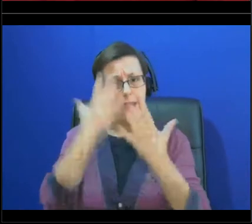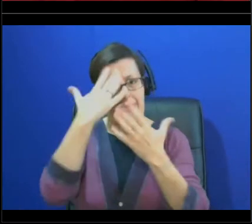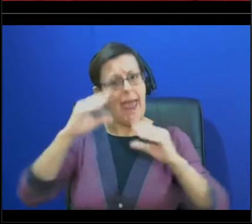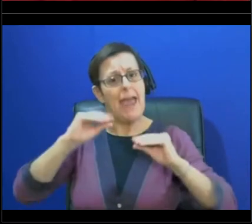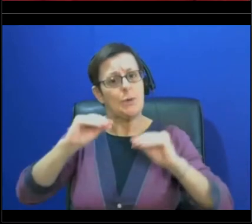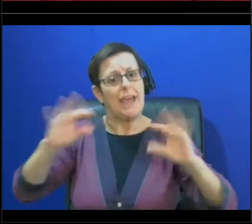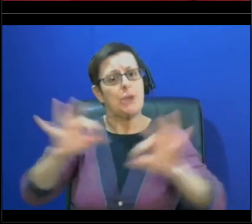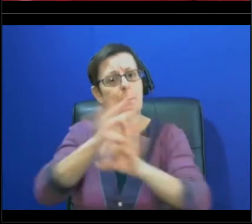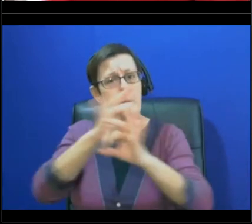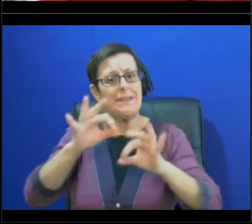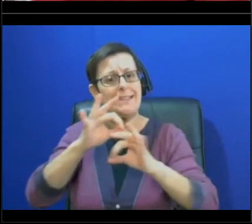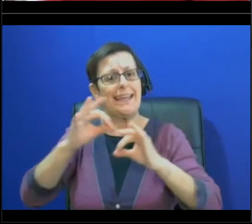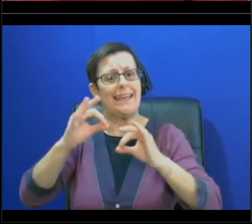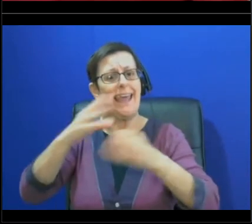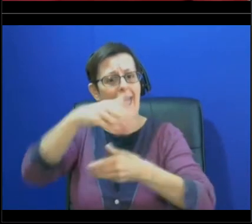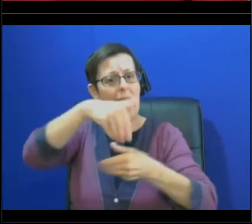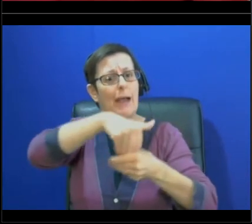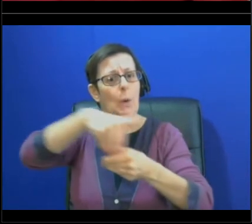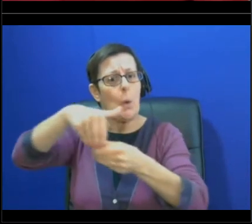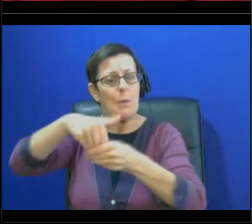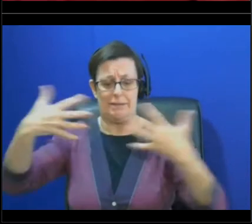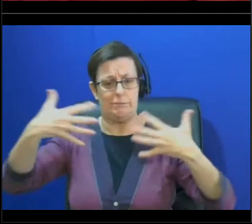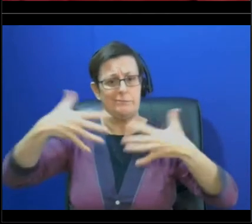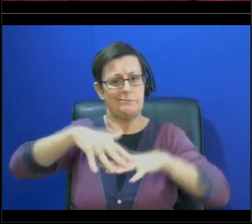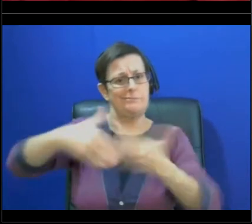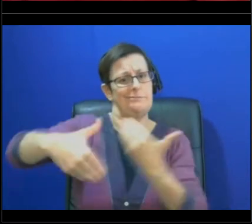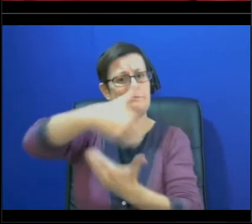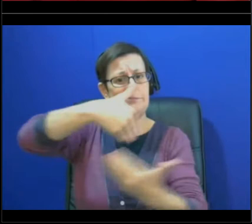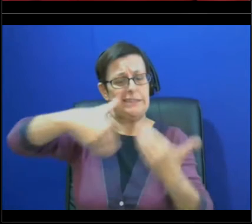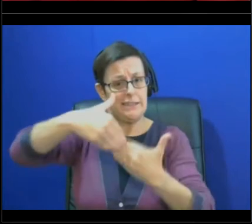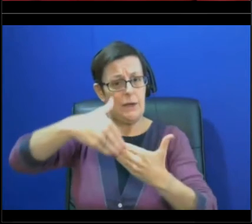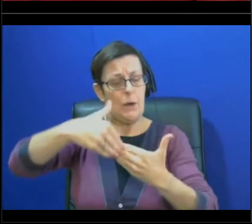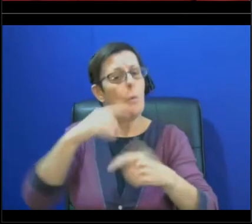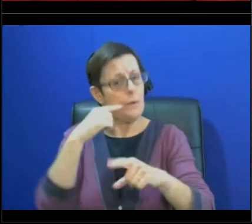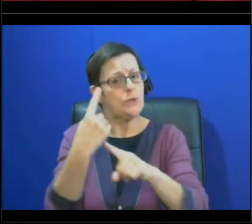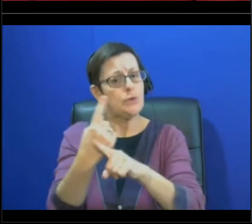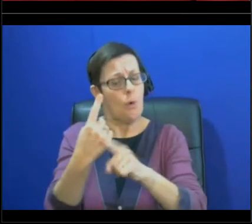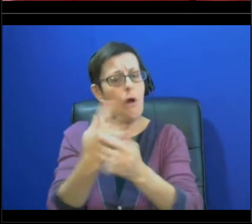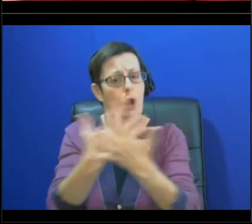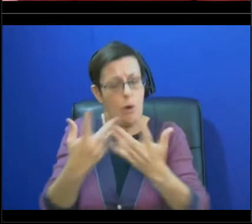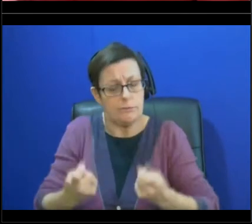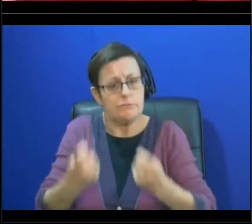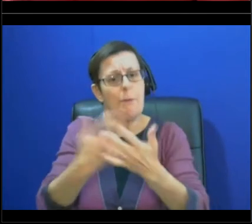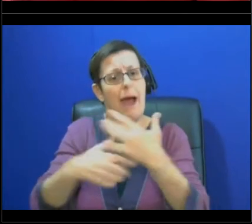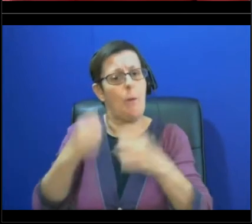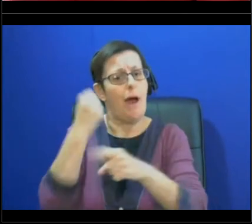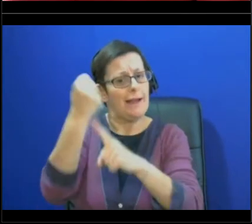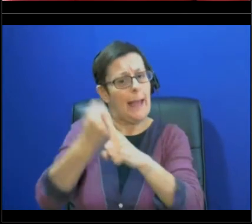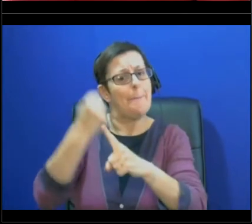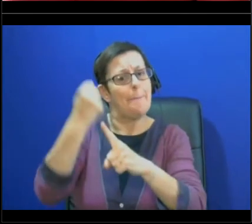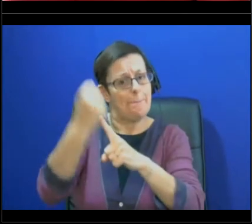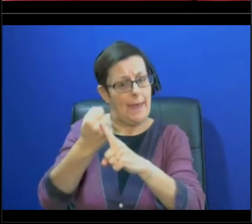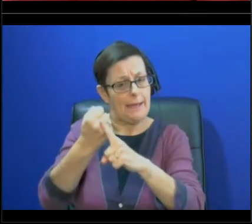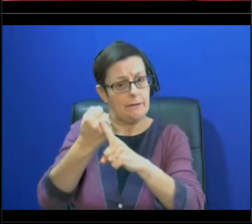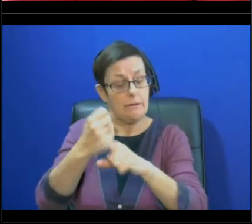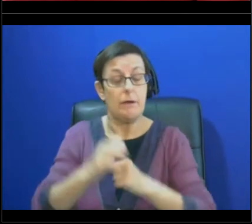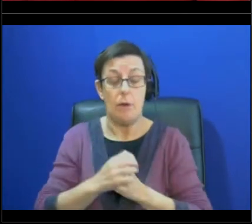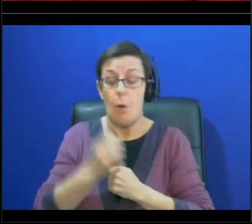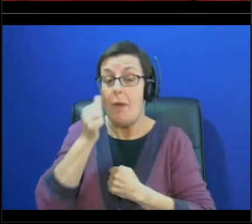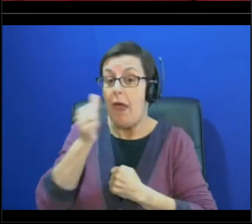about that a lot in our campaigning because we're very aware that music education, if we're not